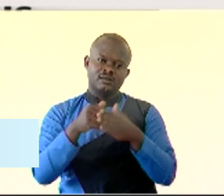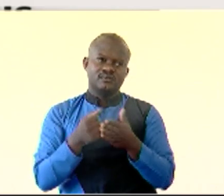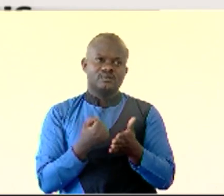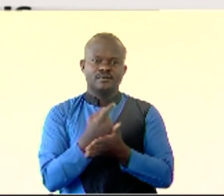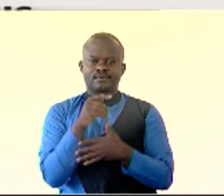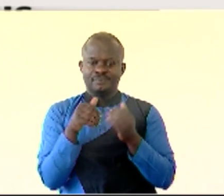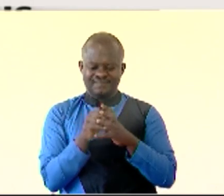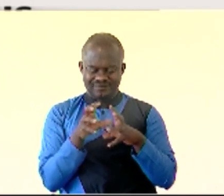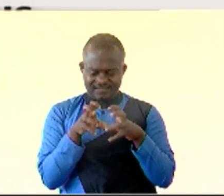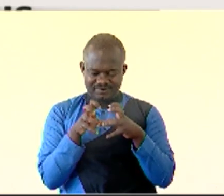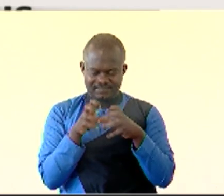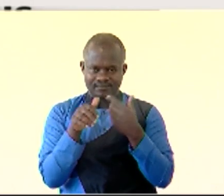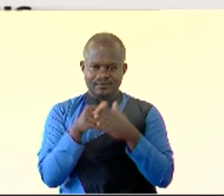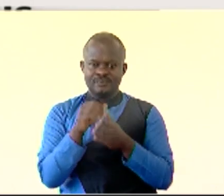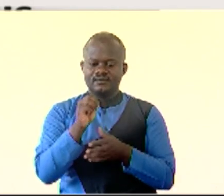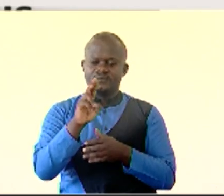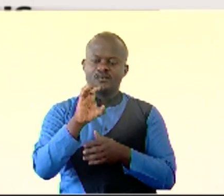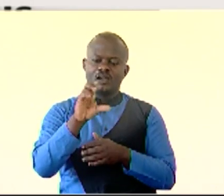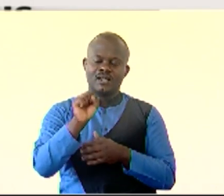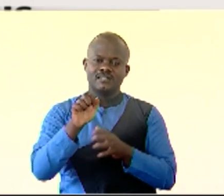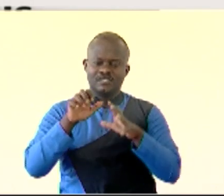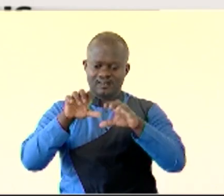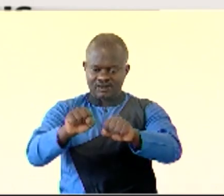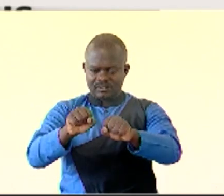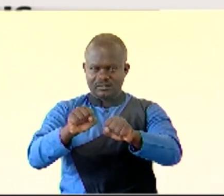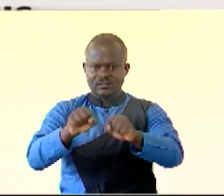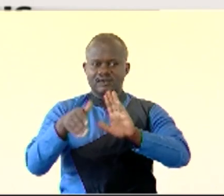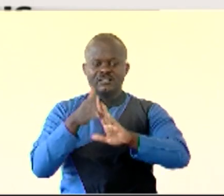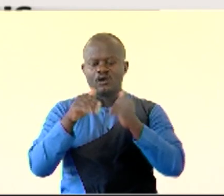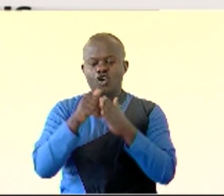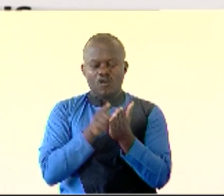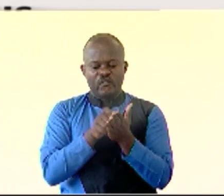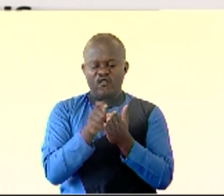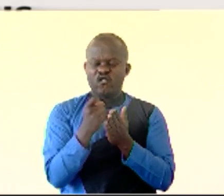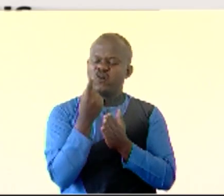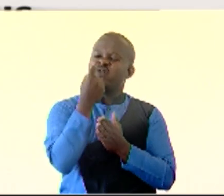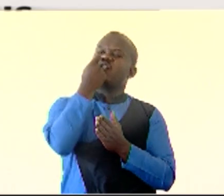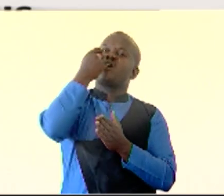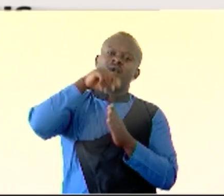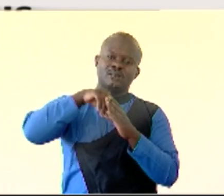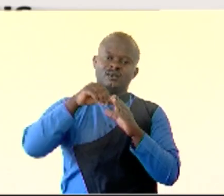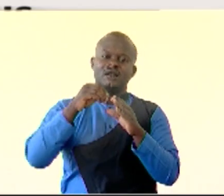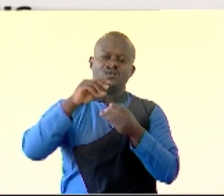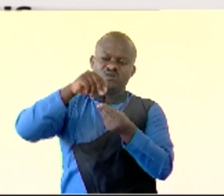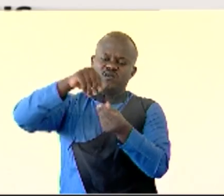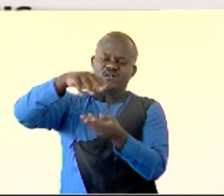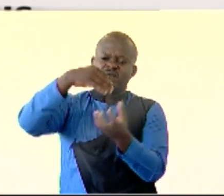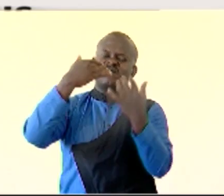fluid called mucus that traps the invading microbes and even dust, as I mentioned it